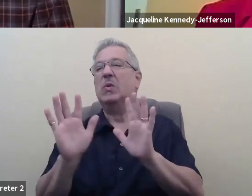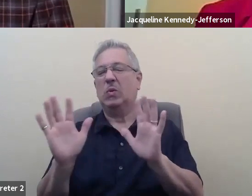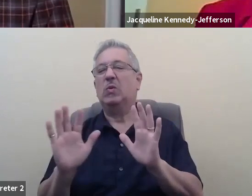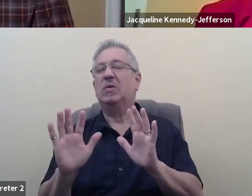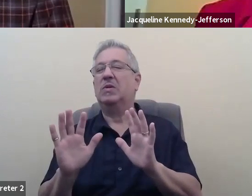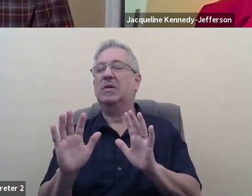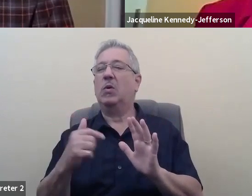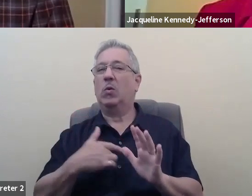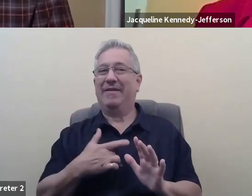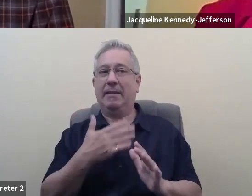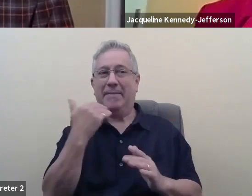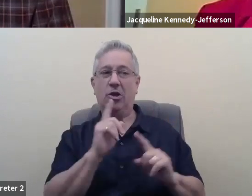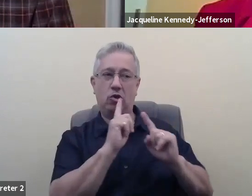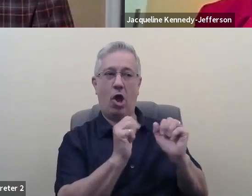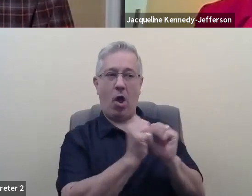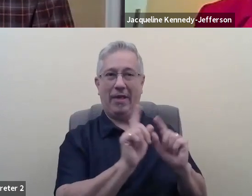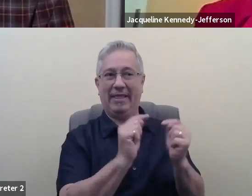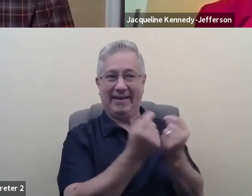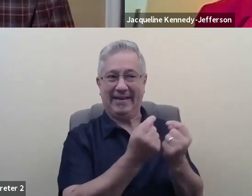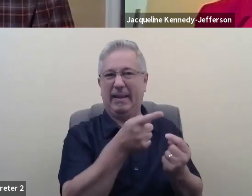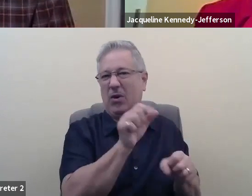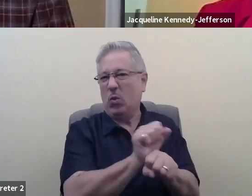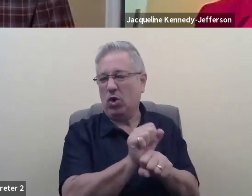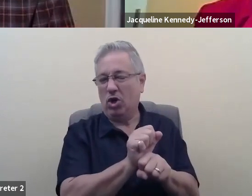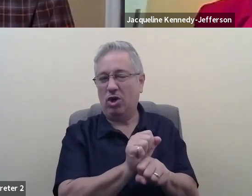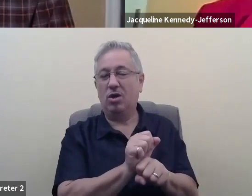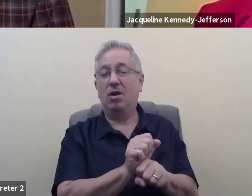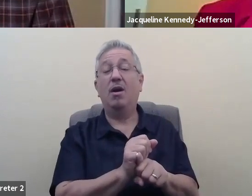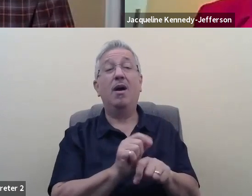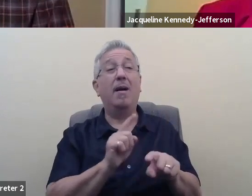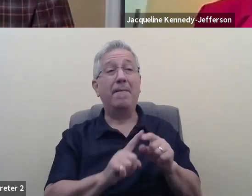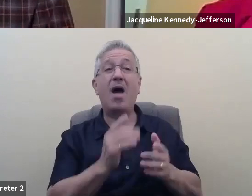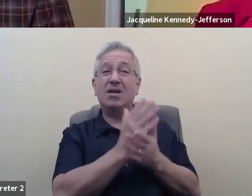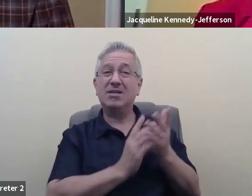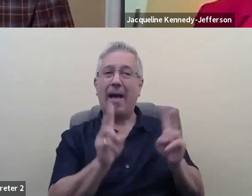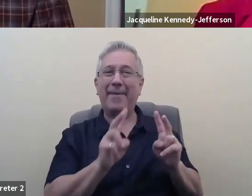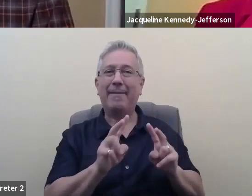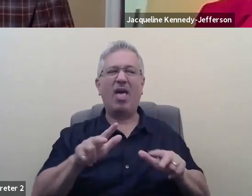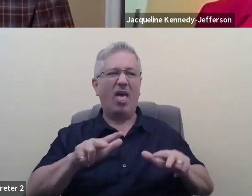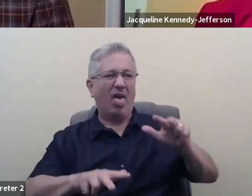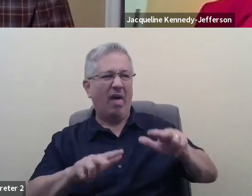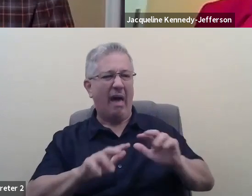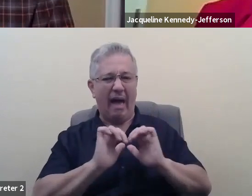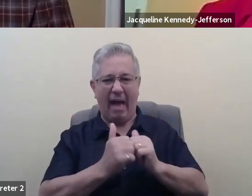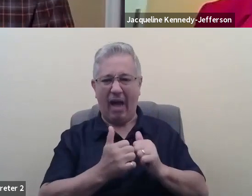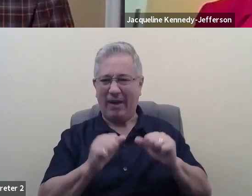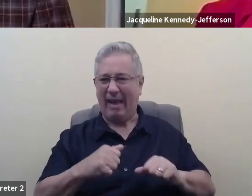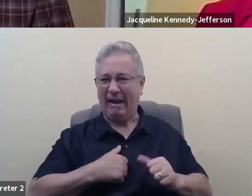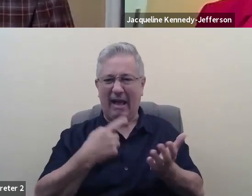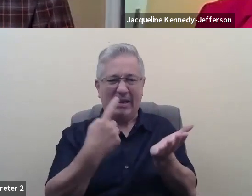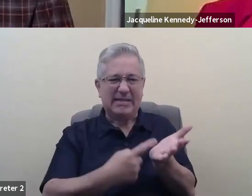team. But that didn't necessarily mean that people were equipped to have those conversations or had the tools in their toolboxes to be able